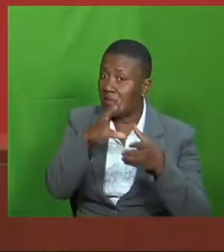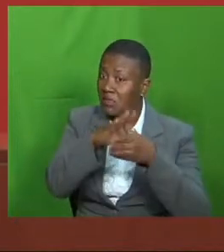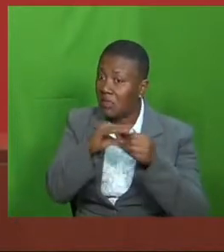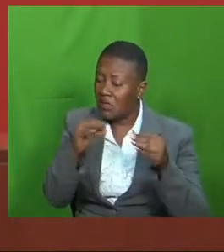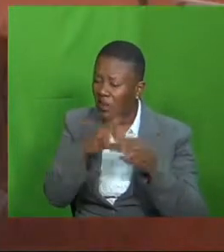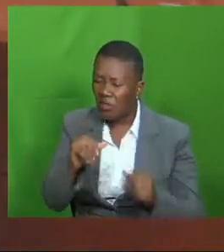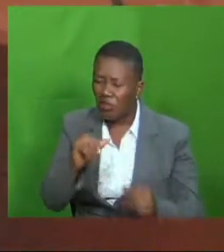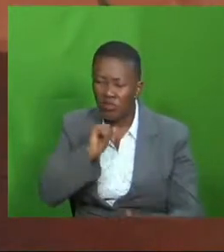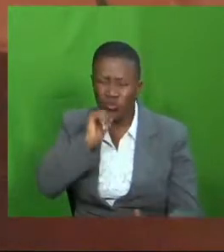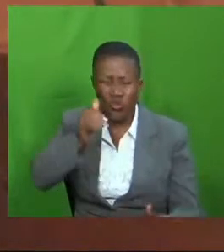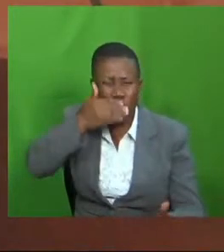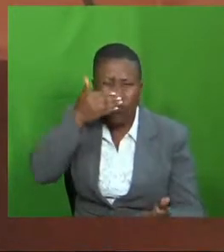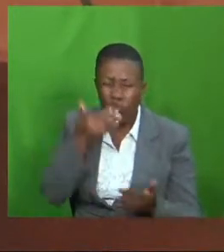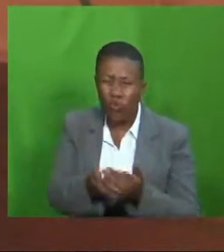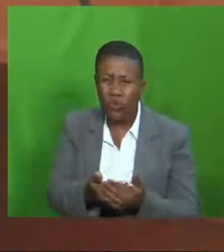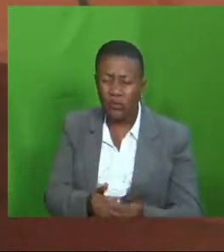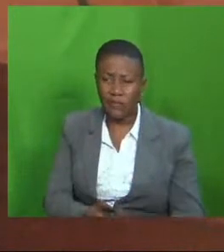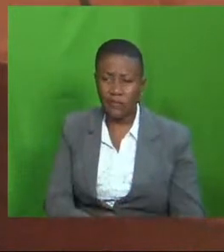that is offensive.